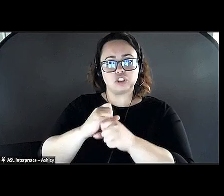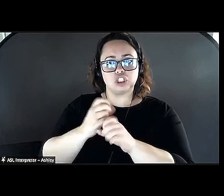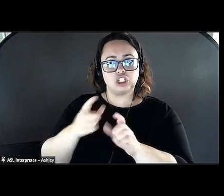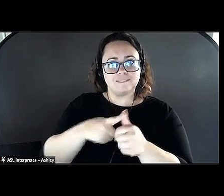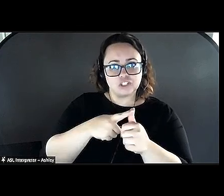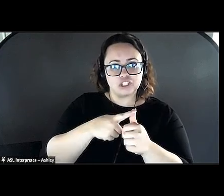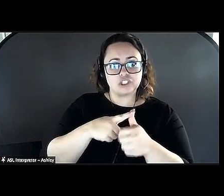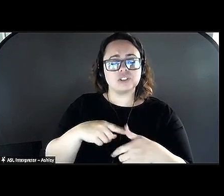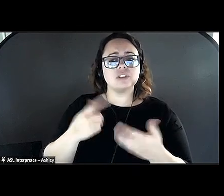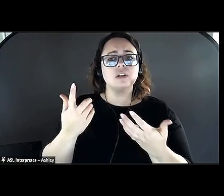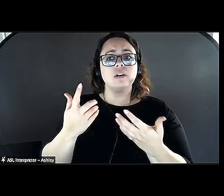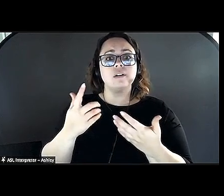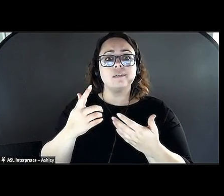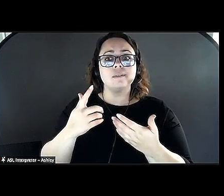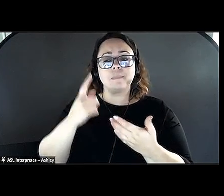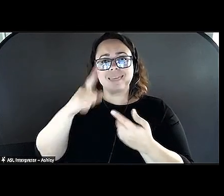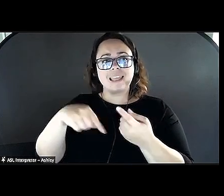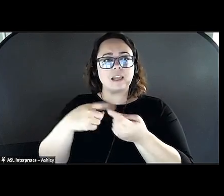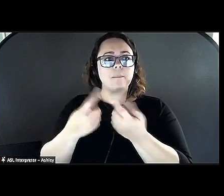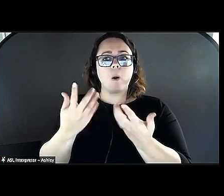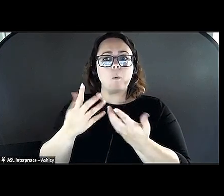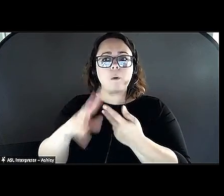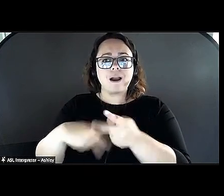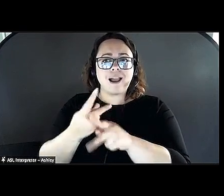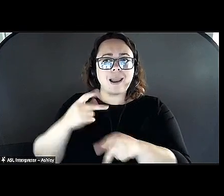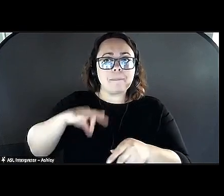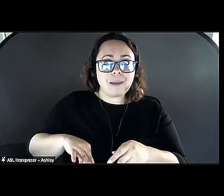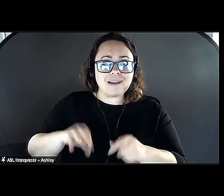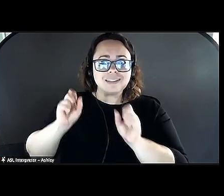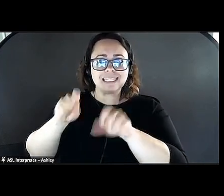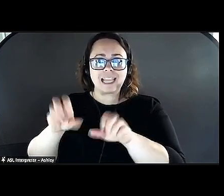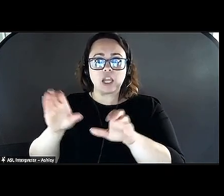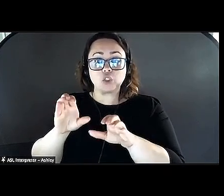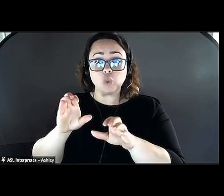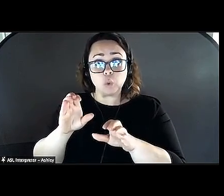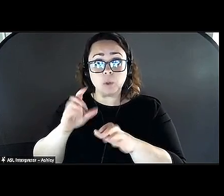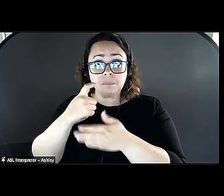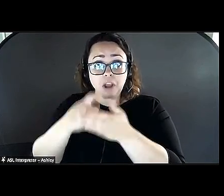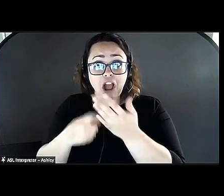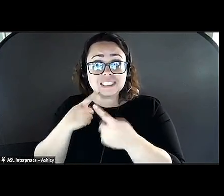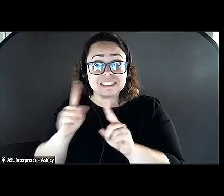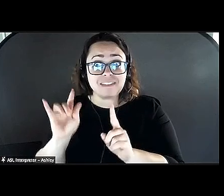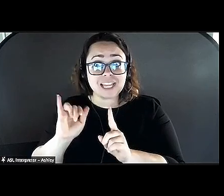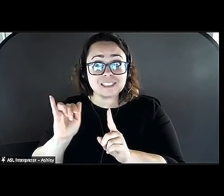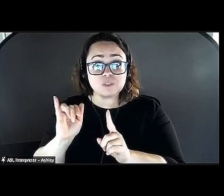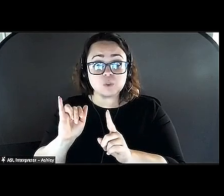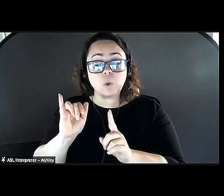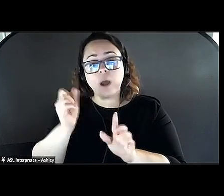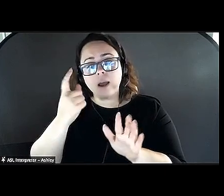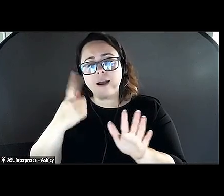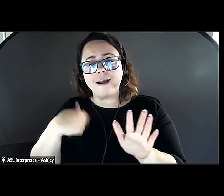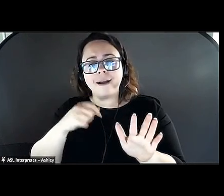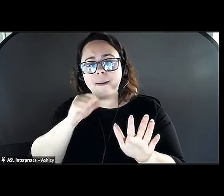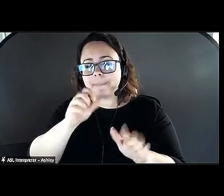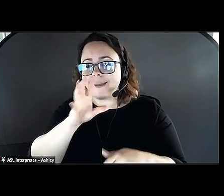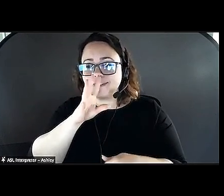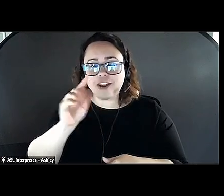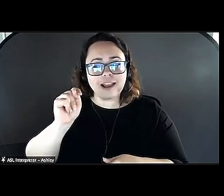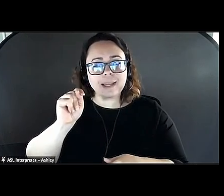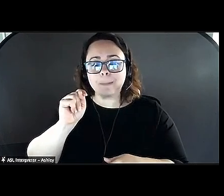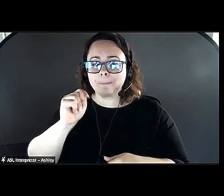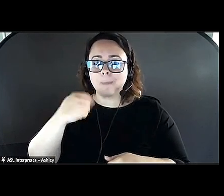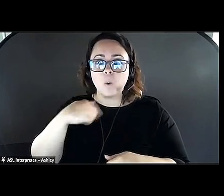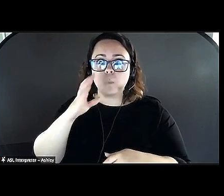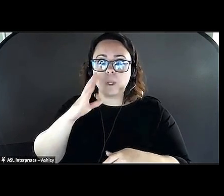of benefits it could bring, even on a cost-effective aspect. Now, I'm not talking about we're going to